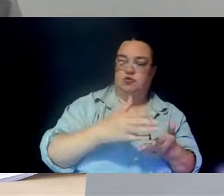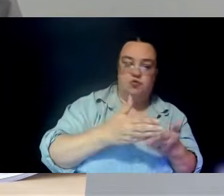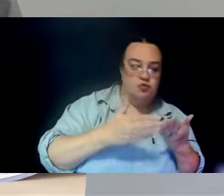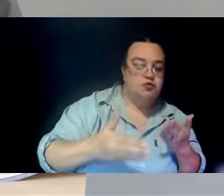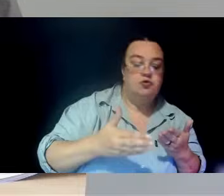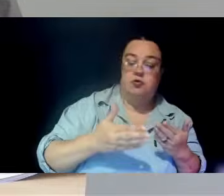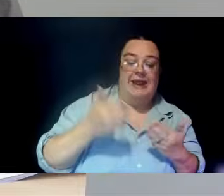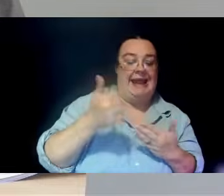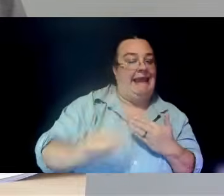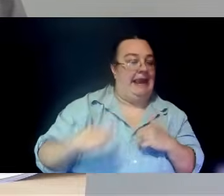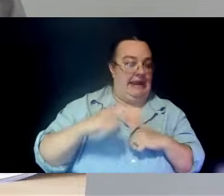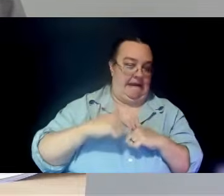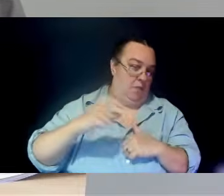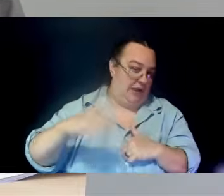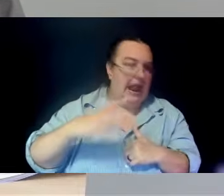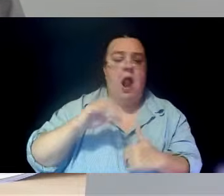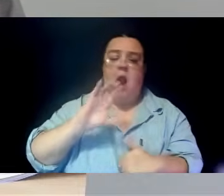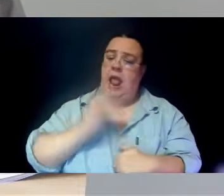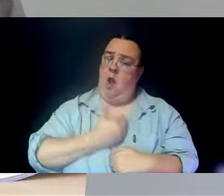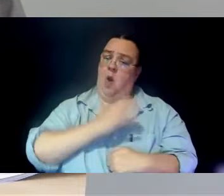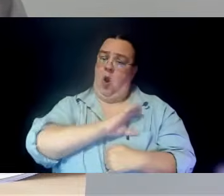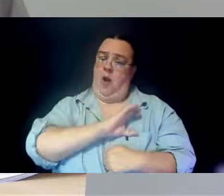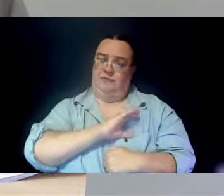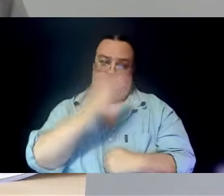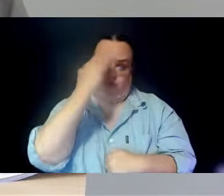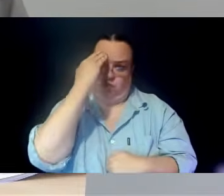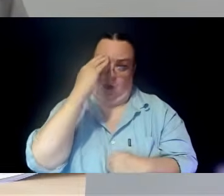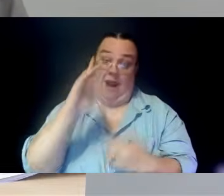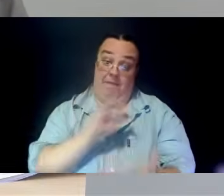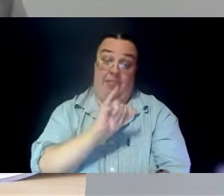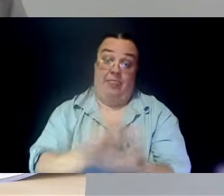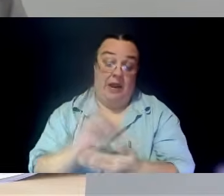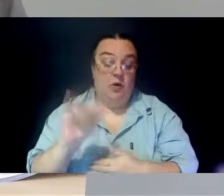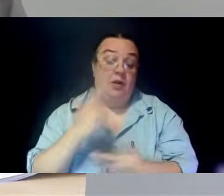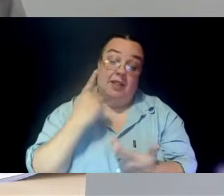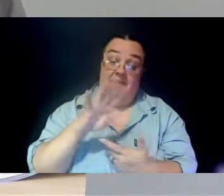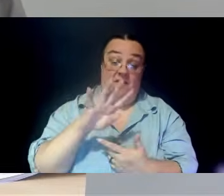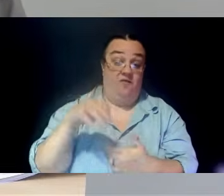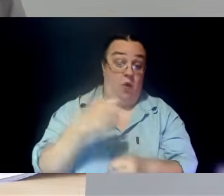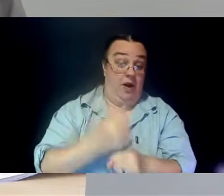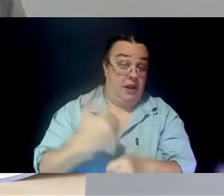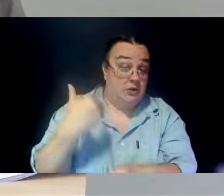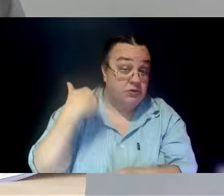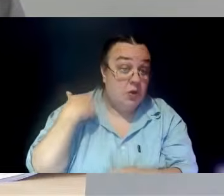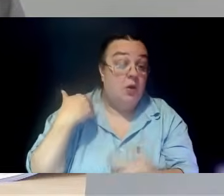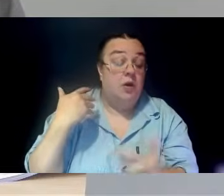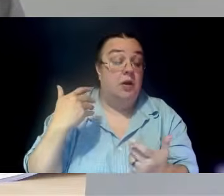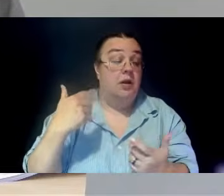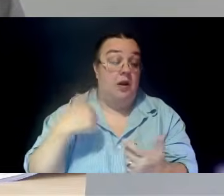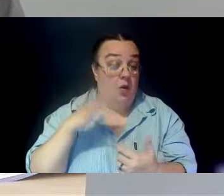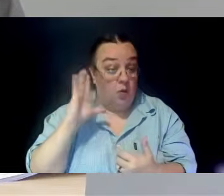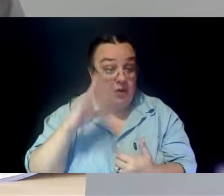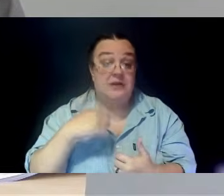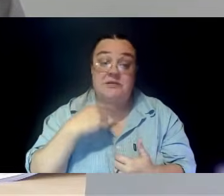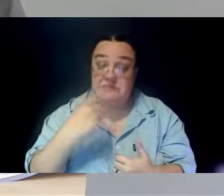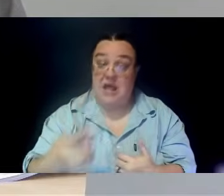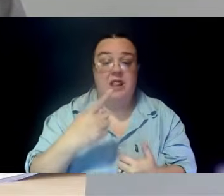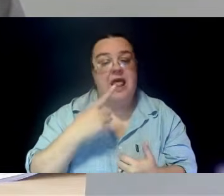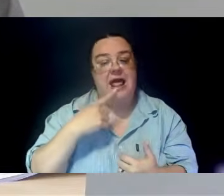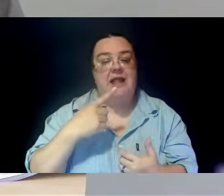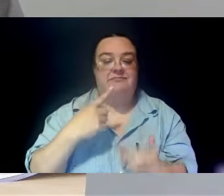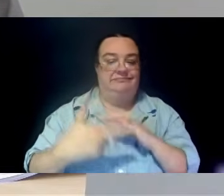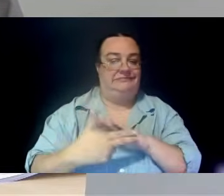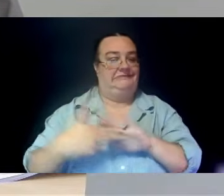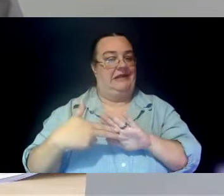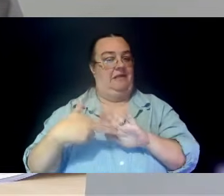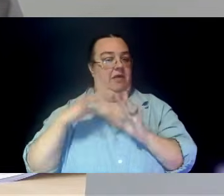officers are aware of it too. And I think that 40 years ago there was a I will tell you there was a stigma attached,